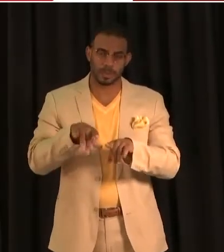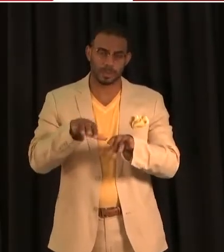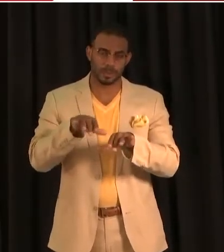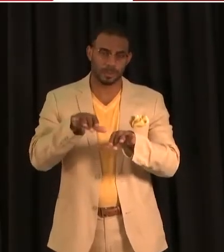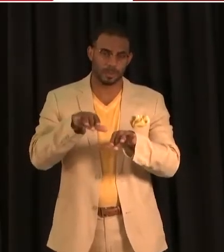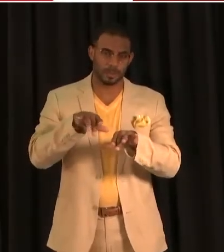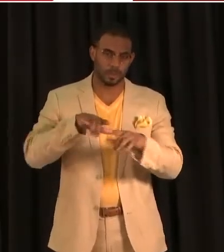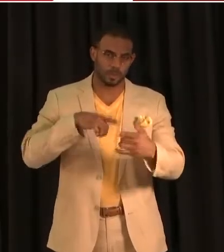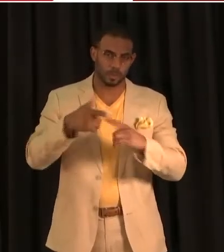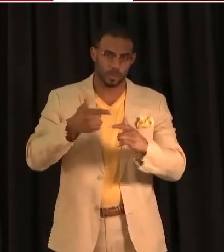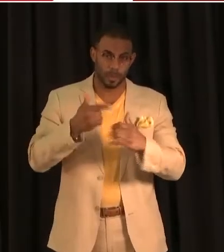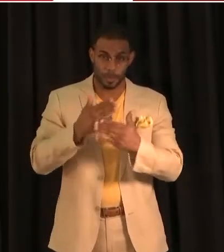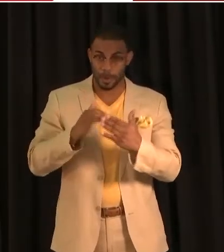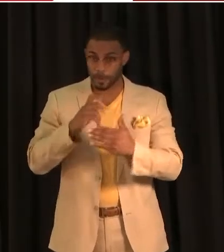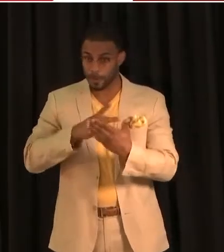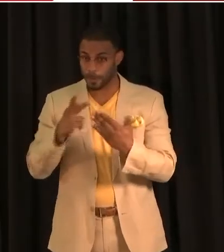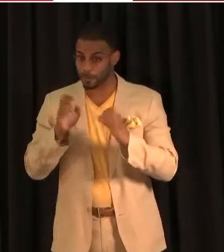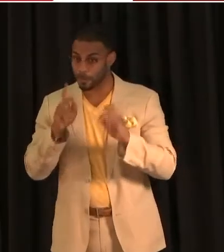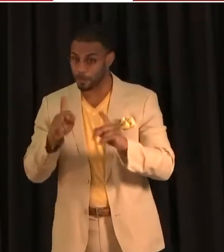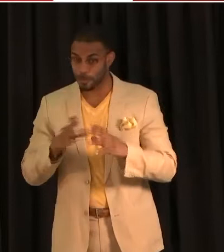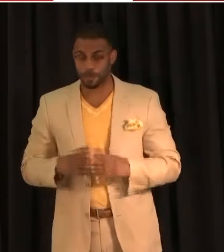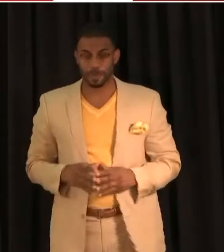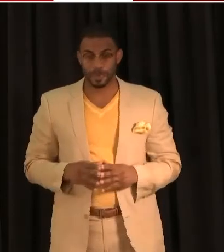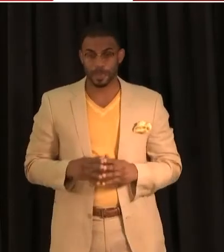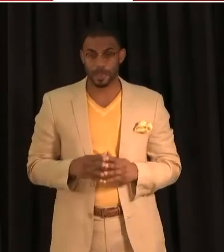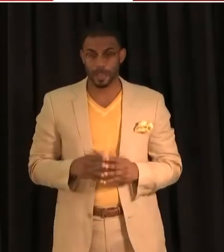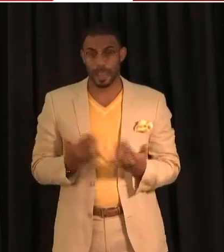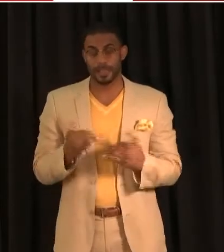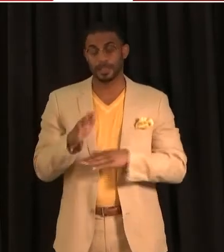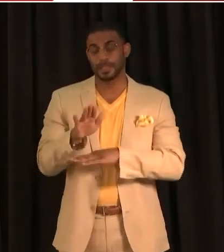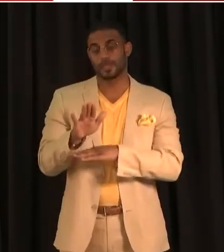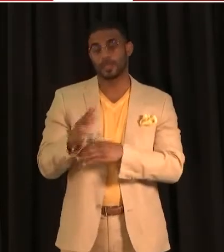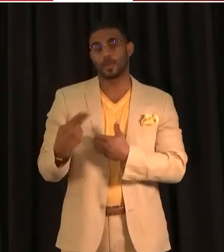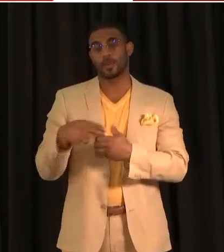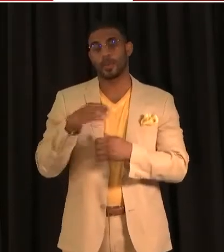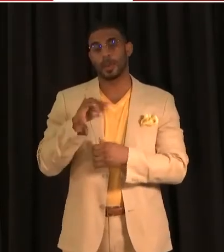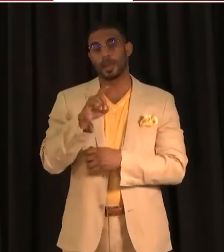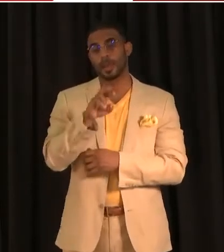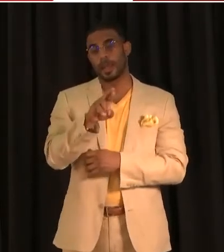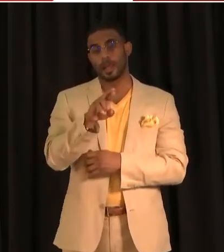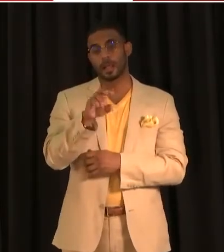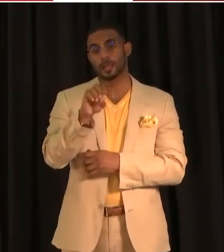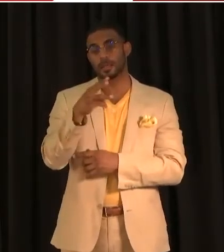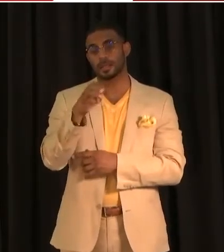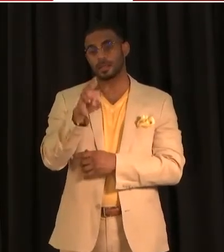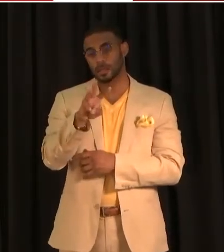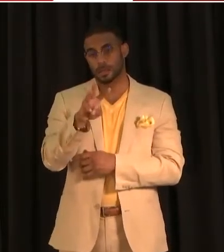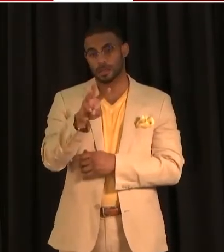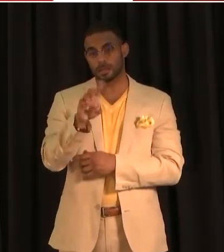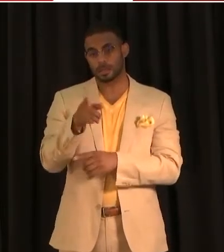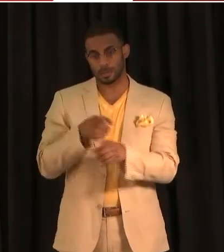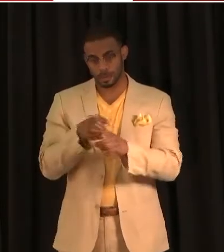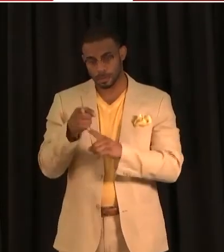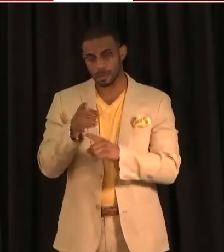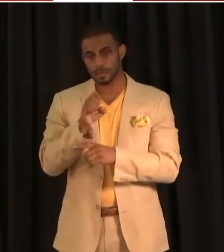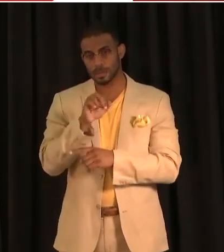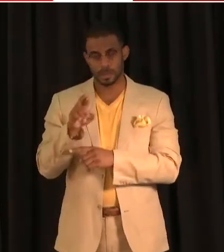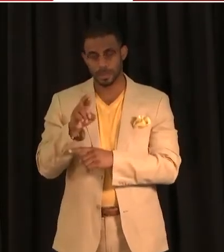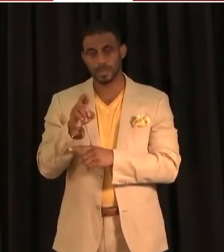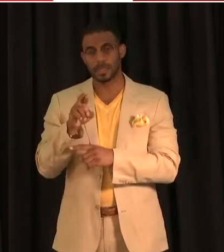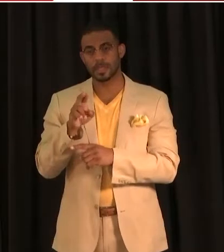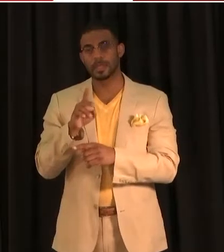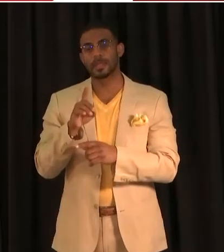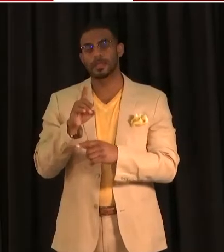the question and answer part of the program. This evening, we'll be joined by Dr. Shaw, who is the Principal Senior